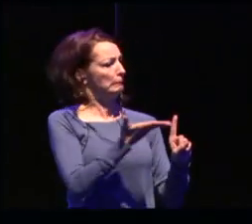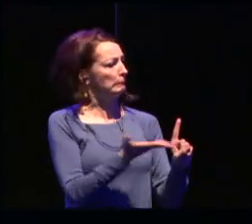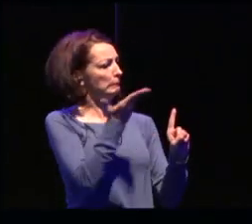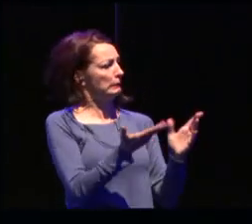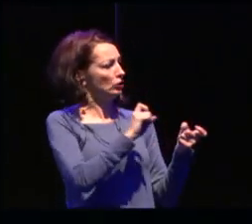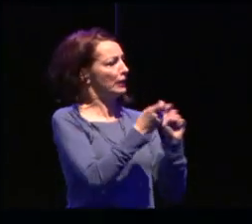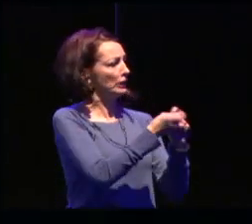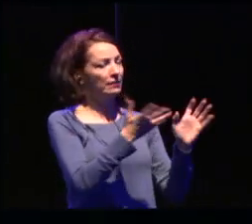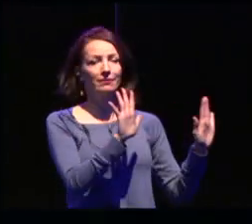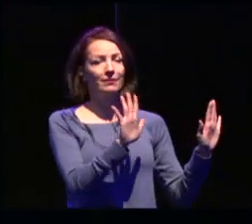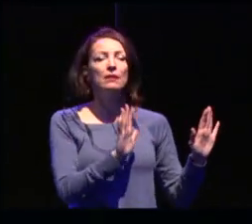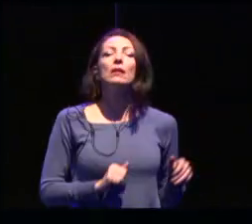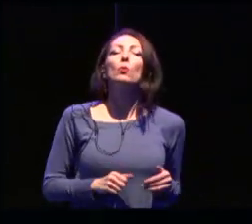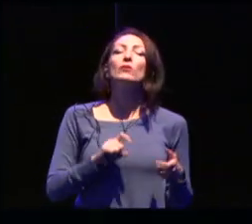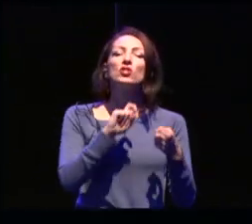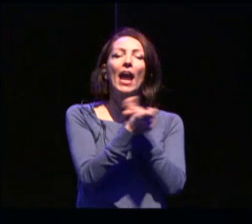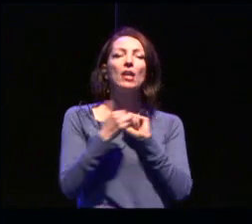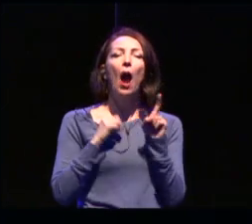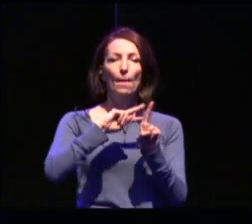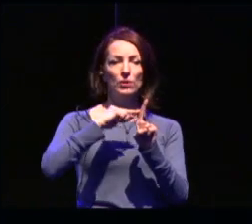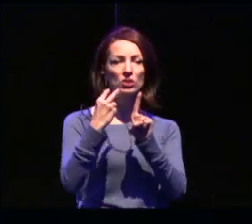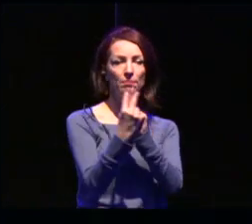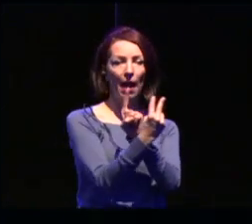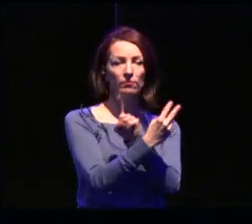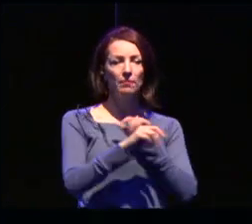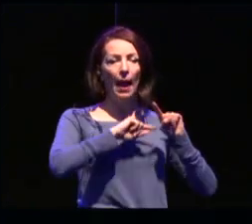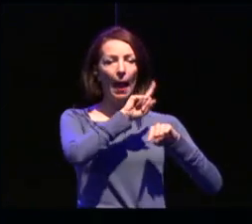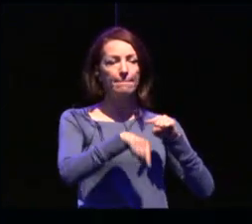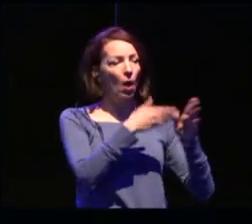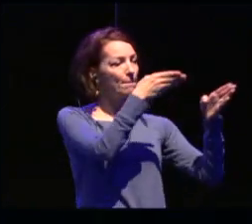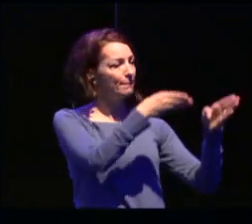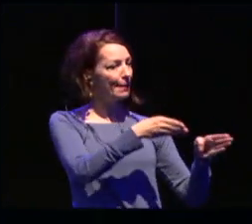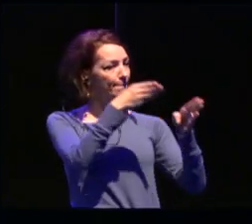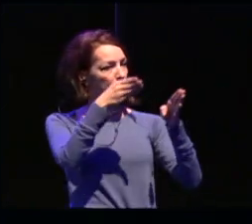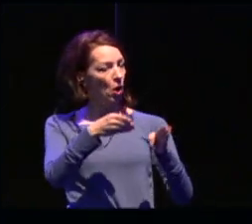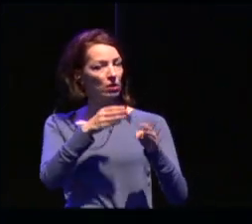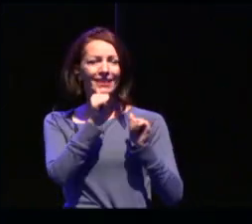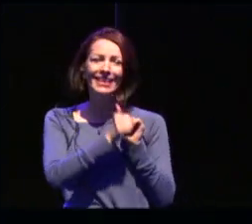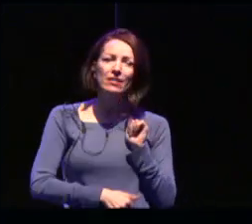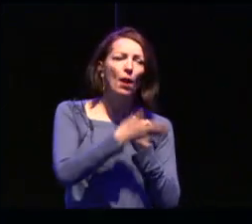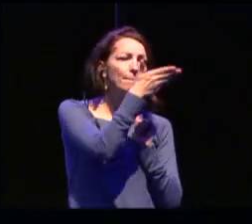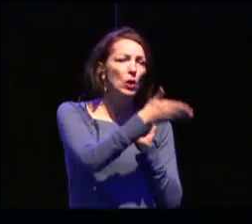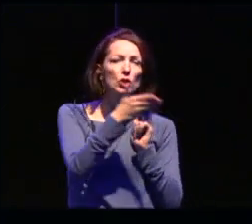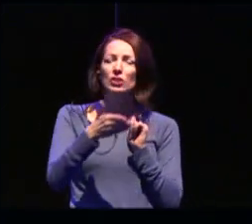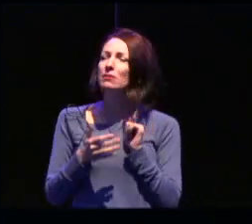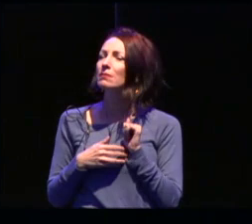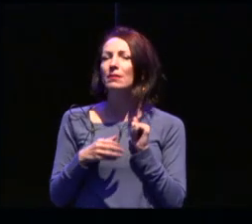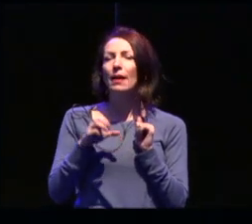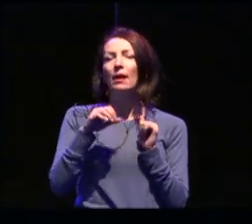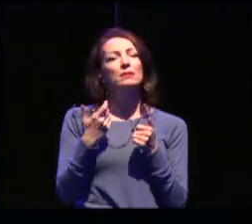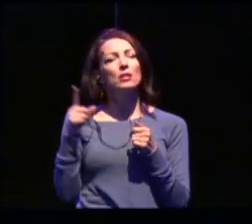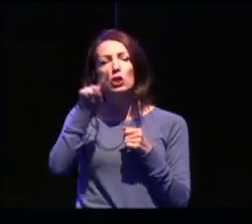We shift our perception about individuals. Each and every individual is an immortal, eternal